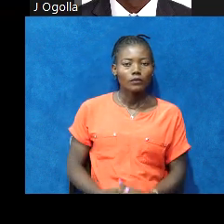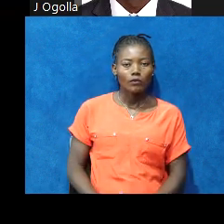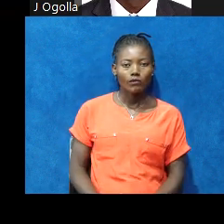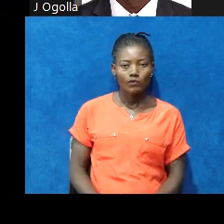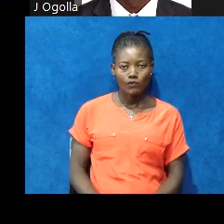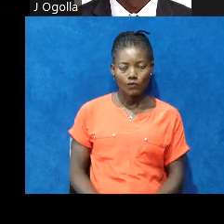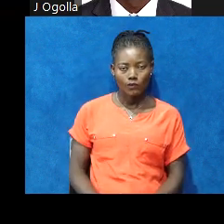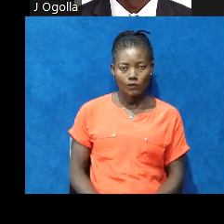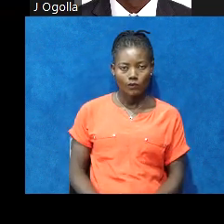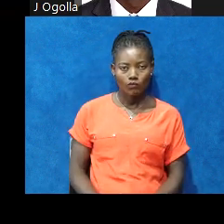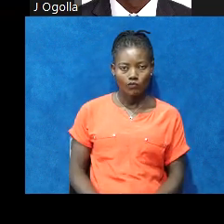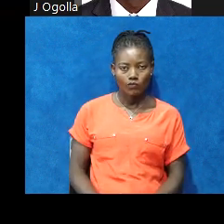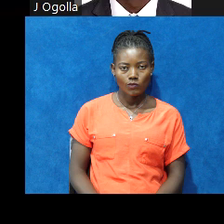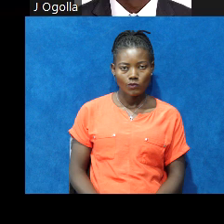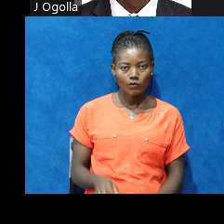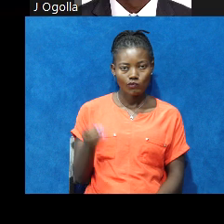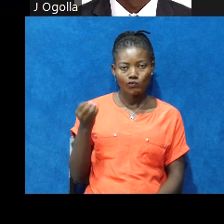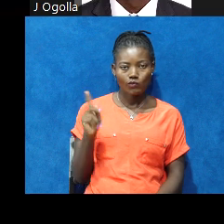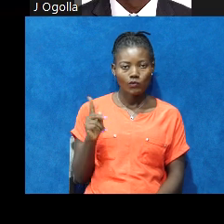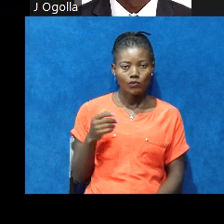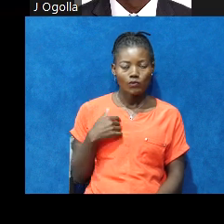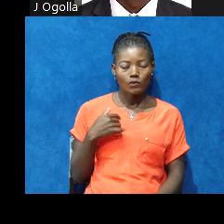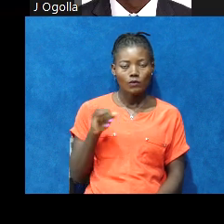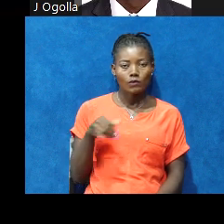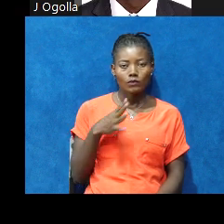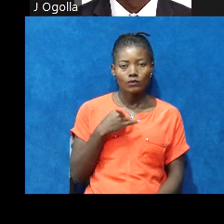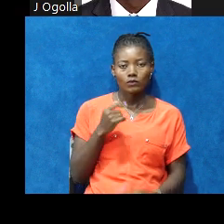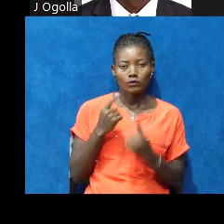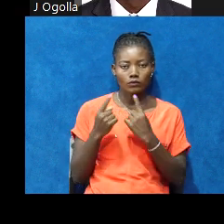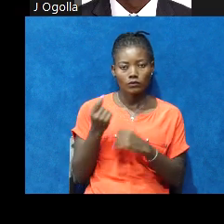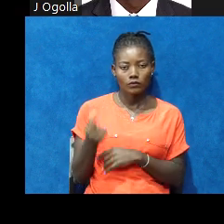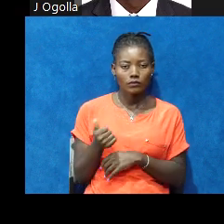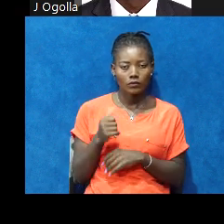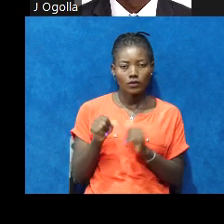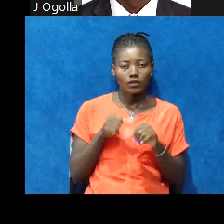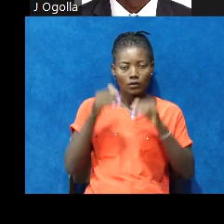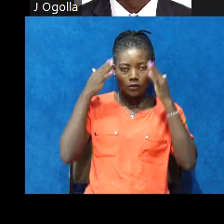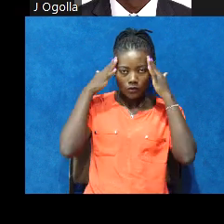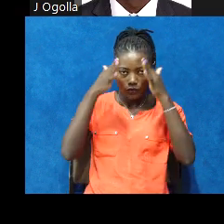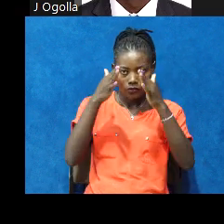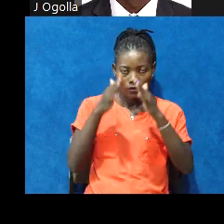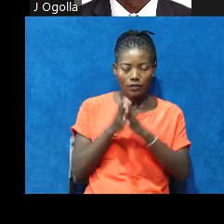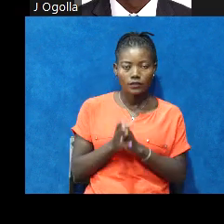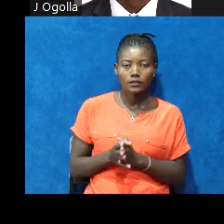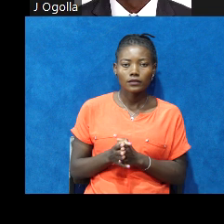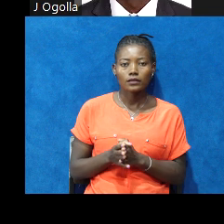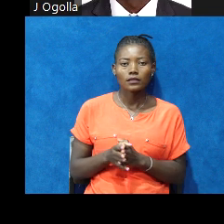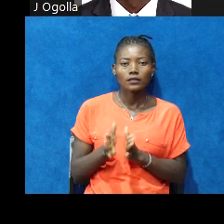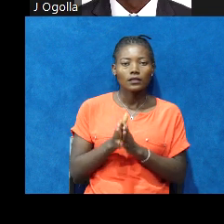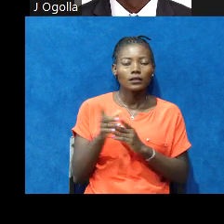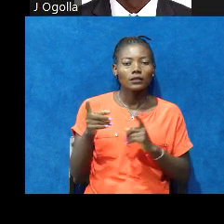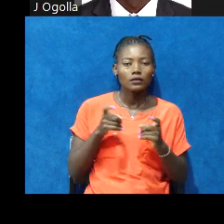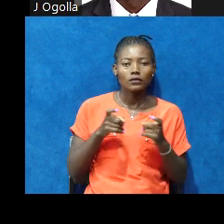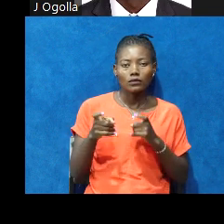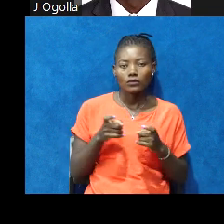Yeah. Sorry. Oh, go ahead. Okay. I just want to talk about a little bit about concentration and the attentional focus